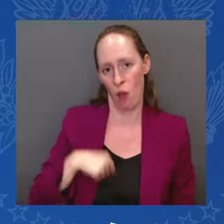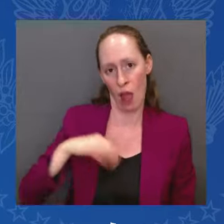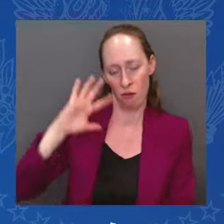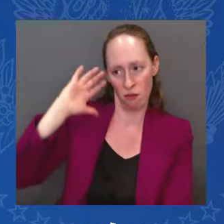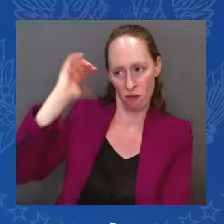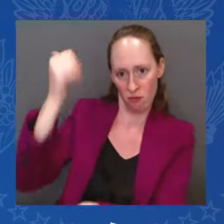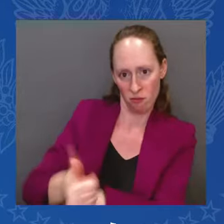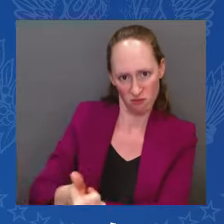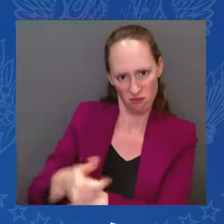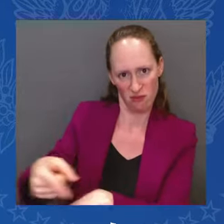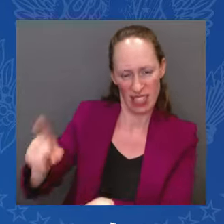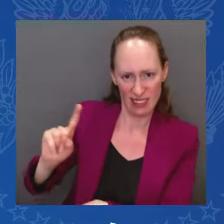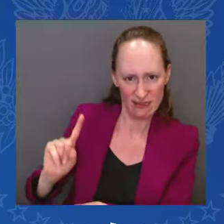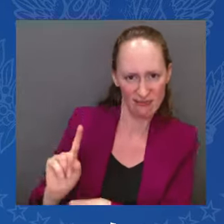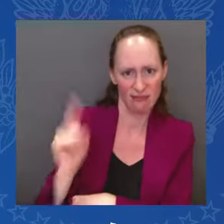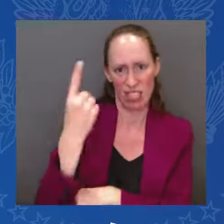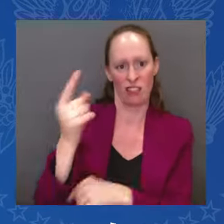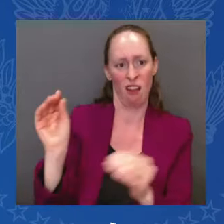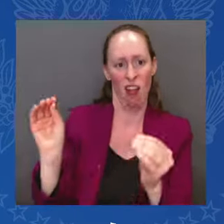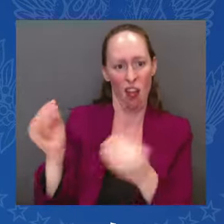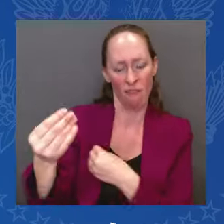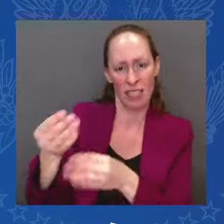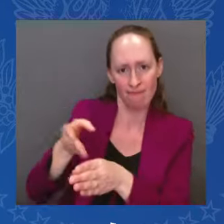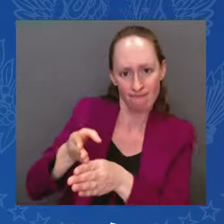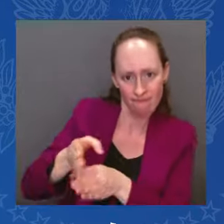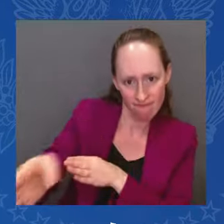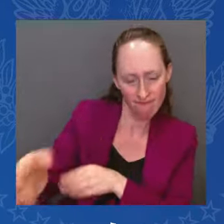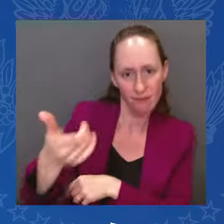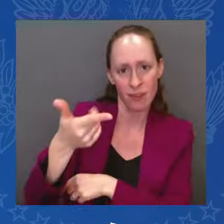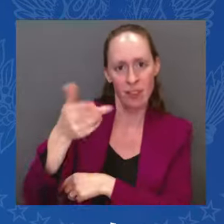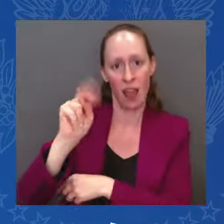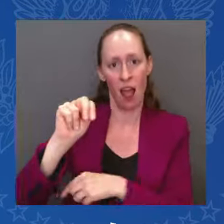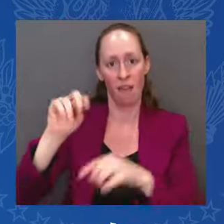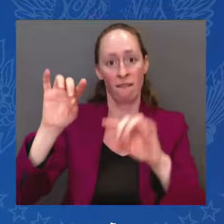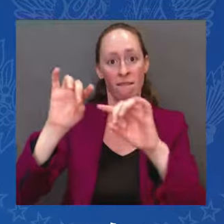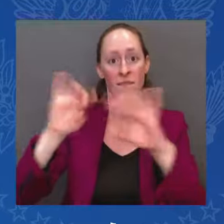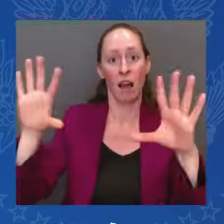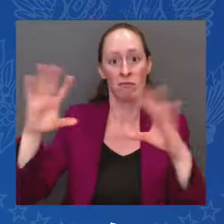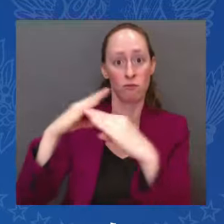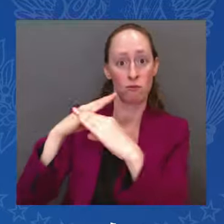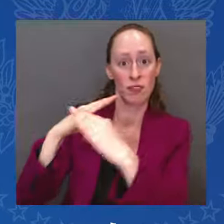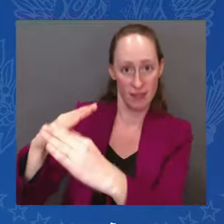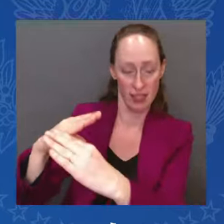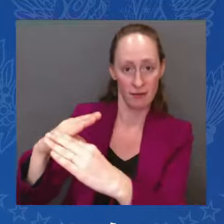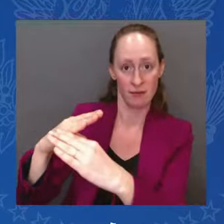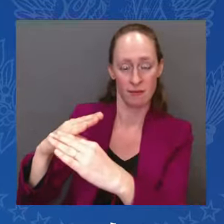House Office of Gun Violence Prevention, the first office in our history.